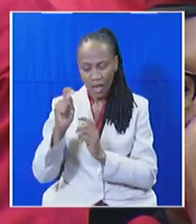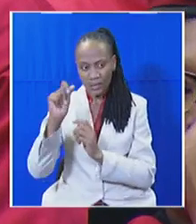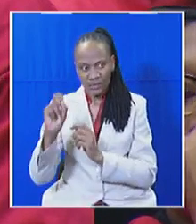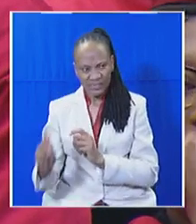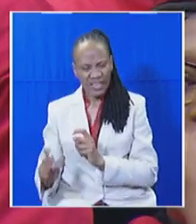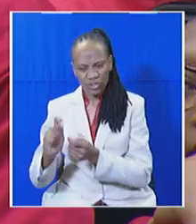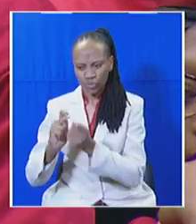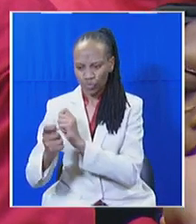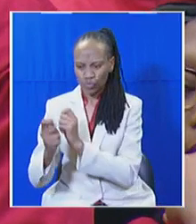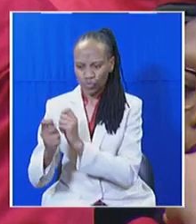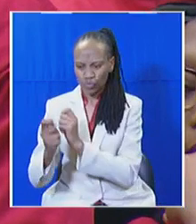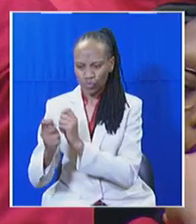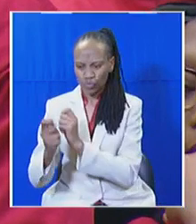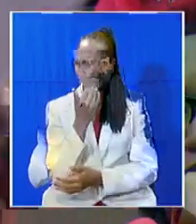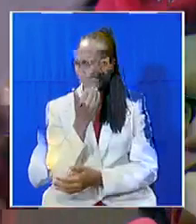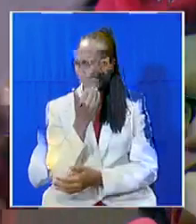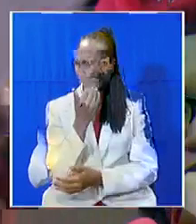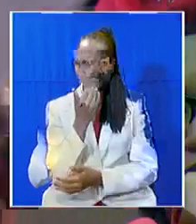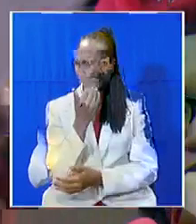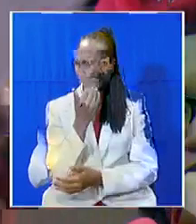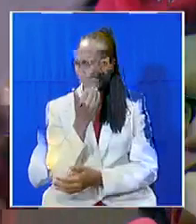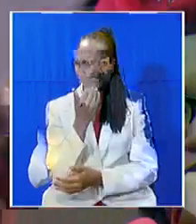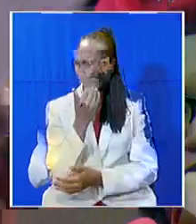illicit financial flows?